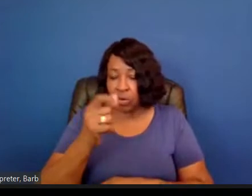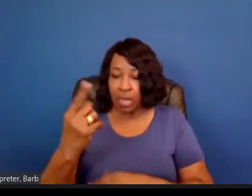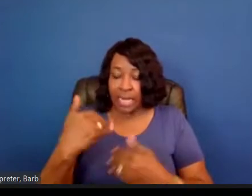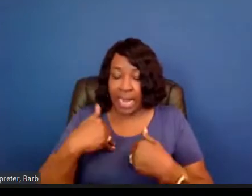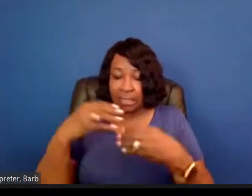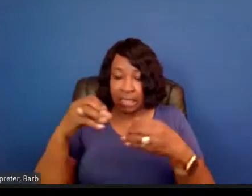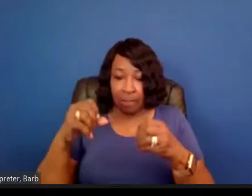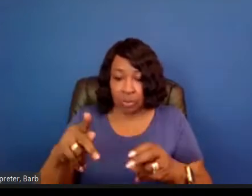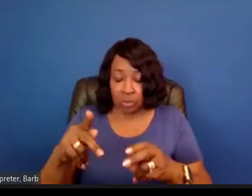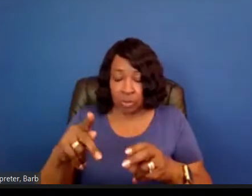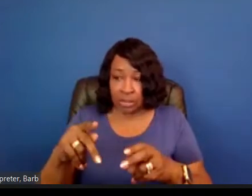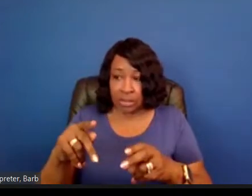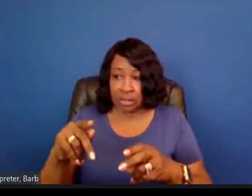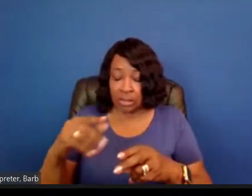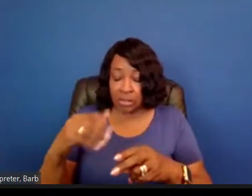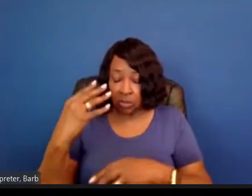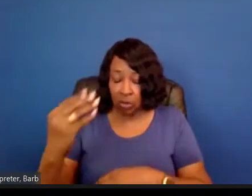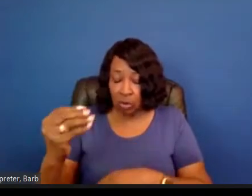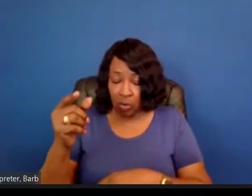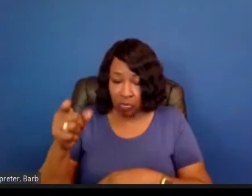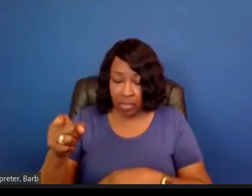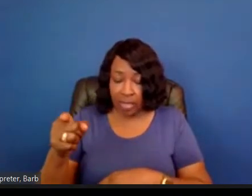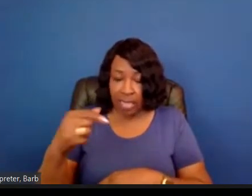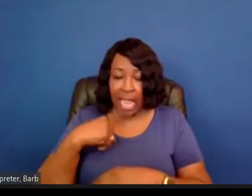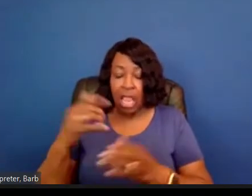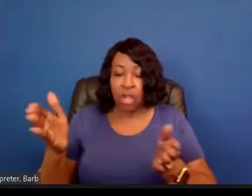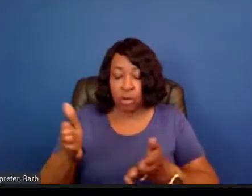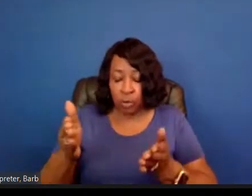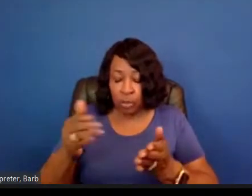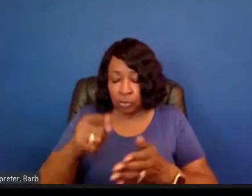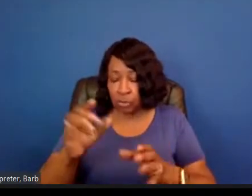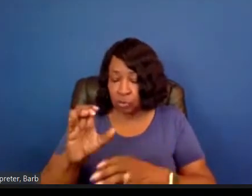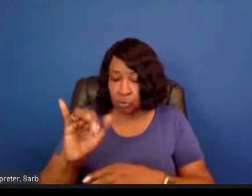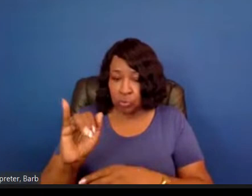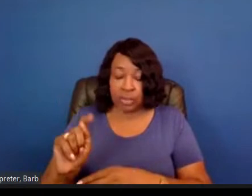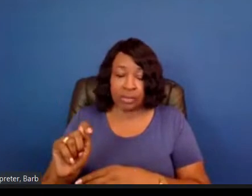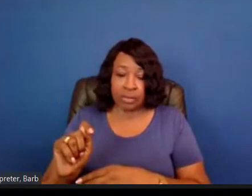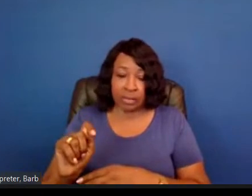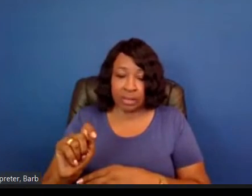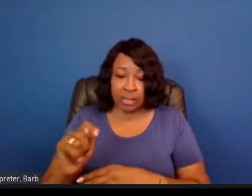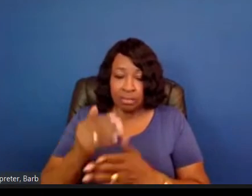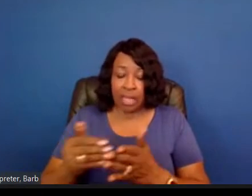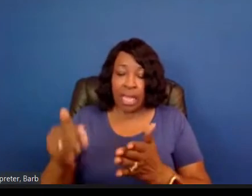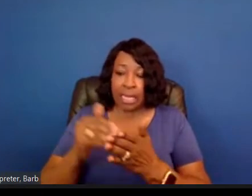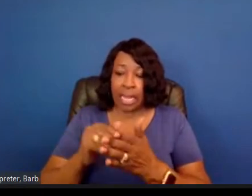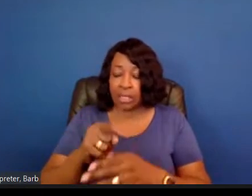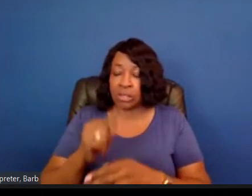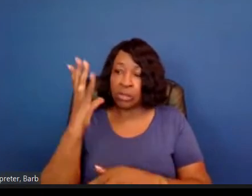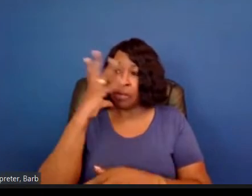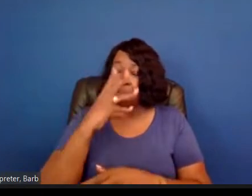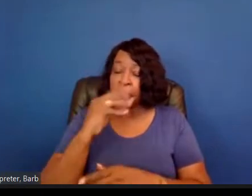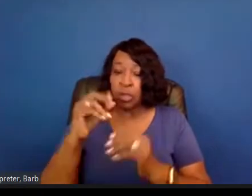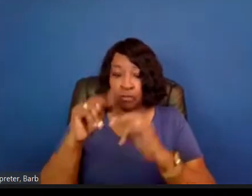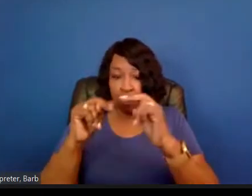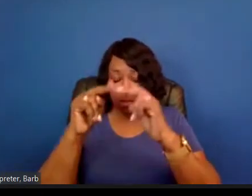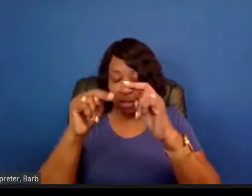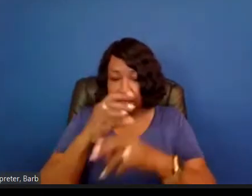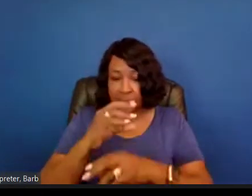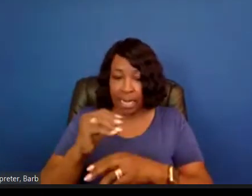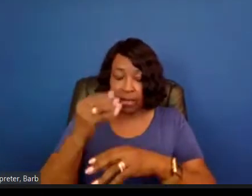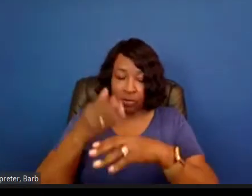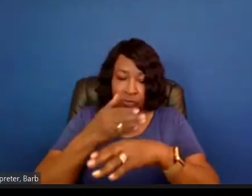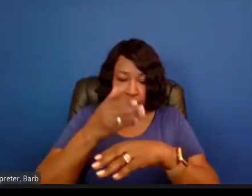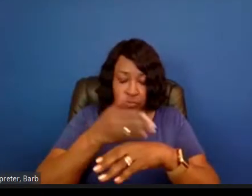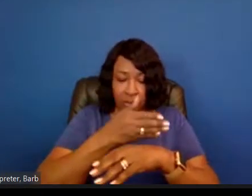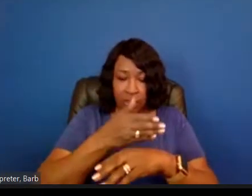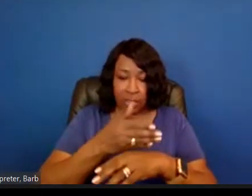get up there and take a look, I encourage you to do so. But it's again, a very beautiful building, and the restoration of it is